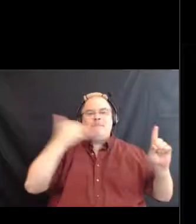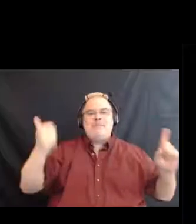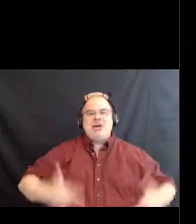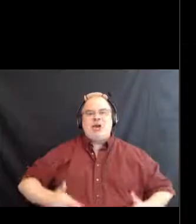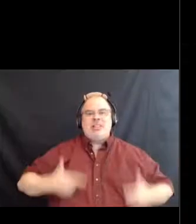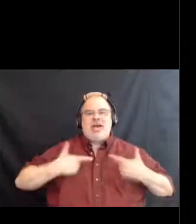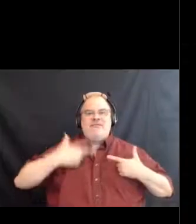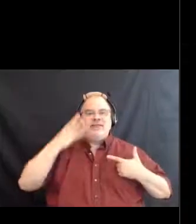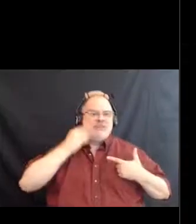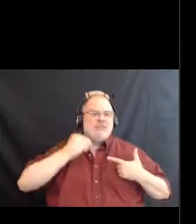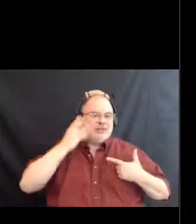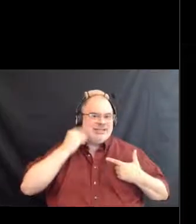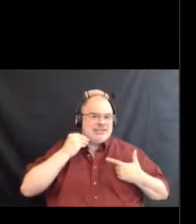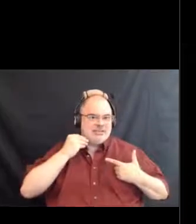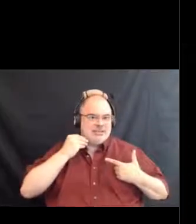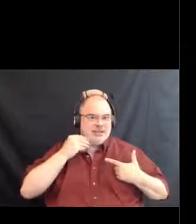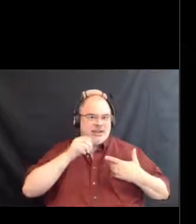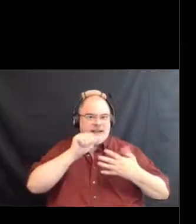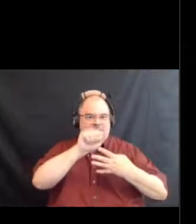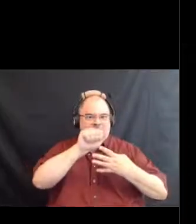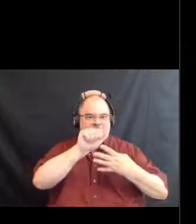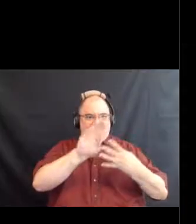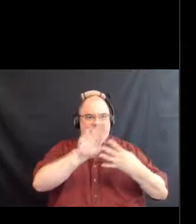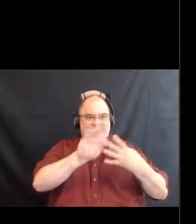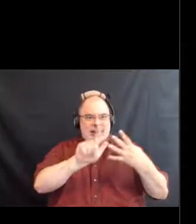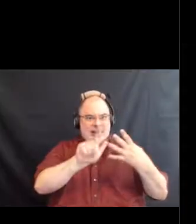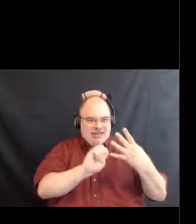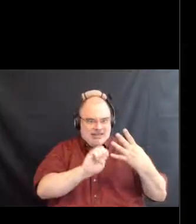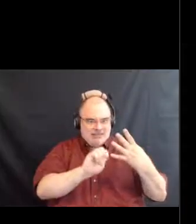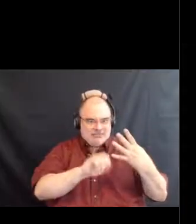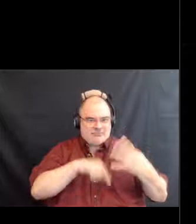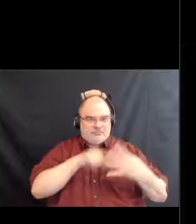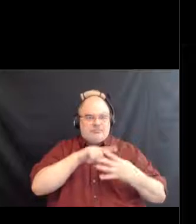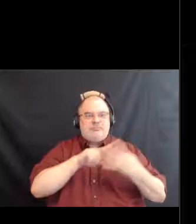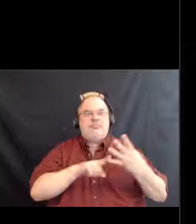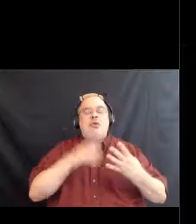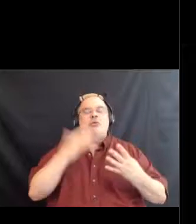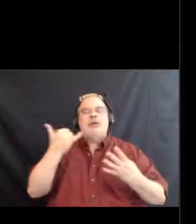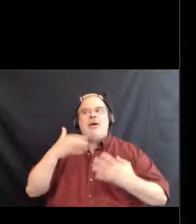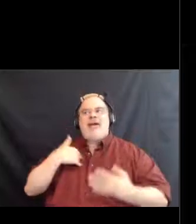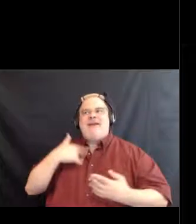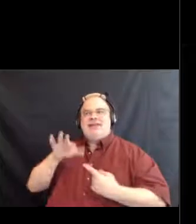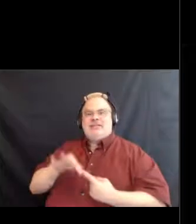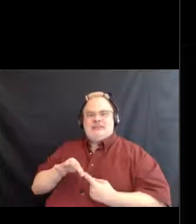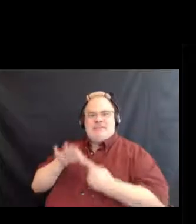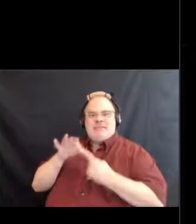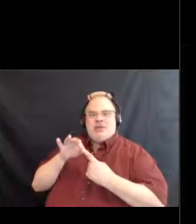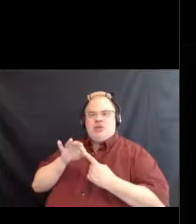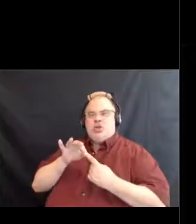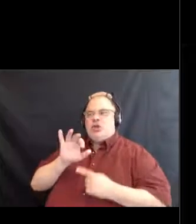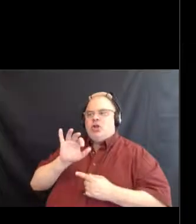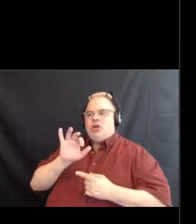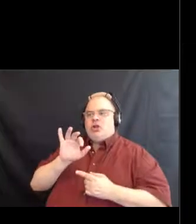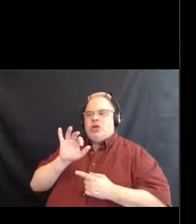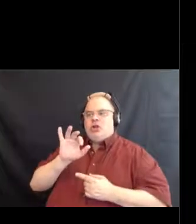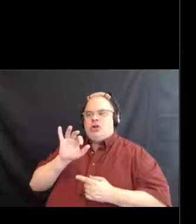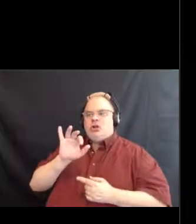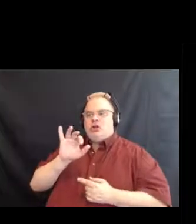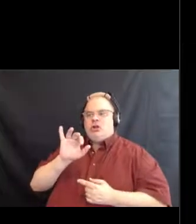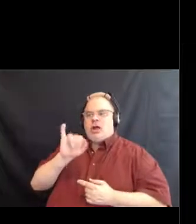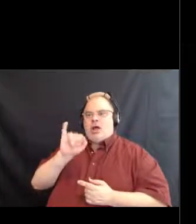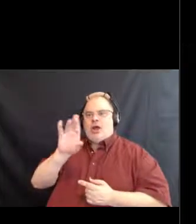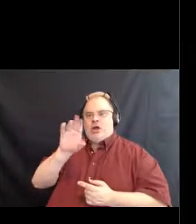And what it did was it created a Internal Revenue Code, Section 529A. Now, it's similar or